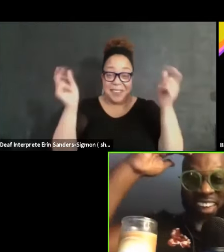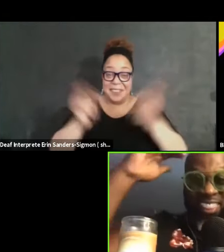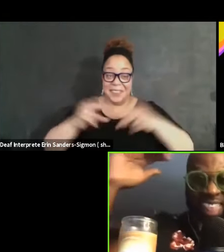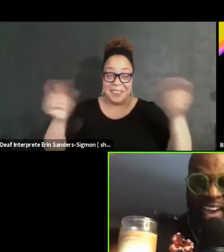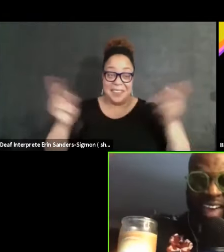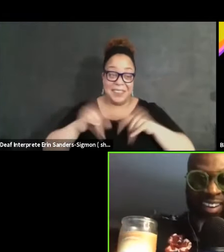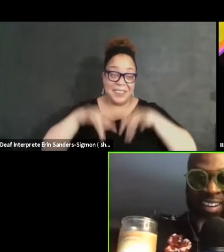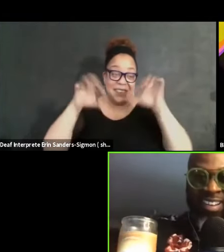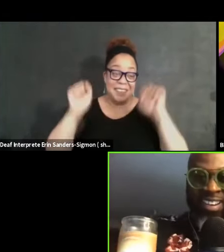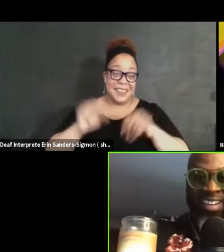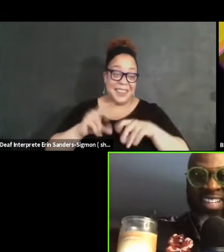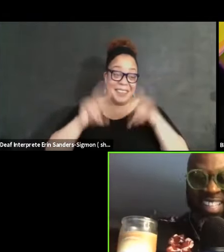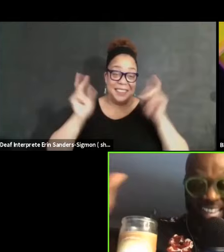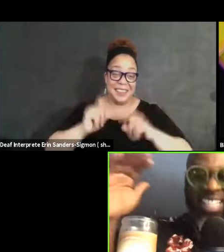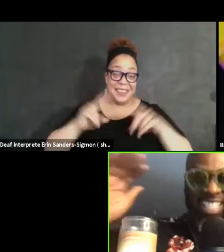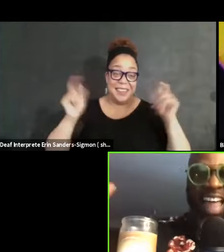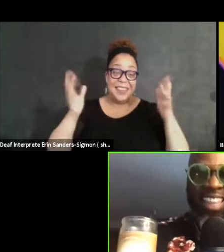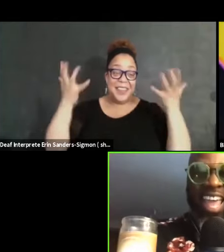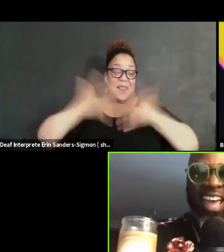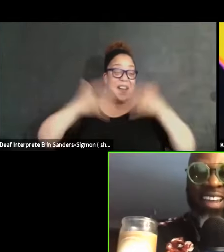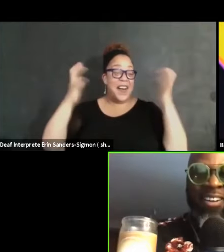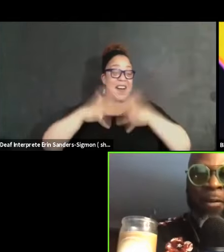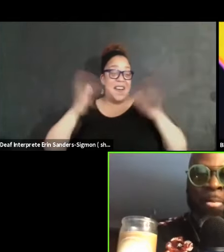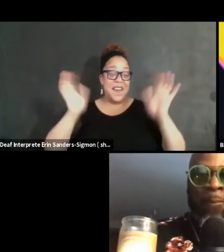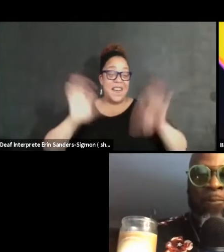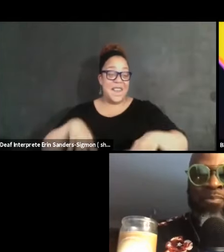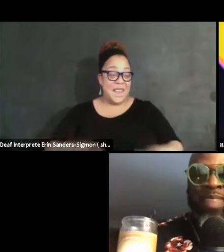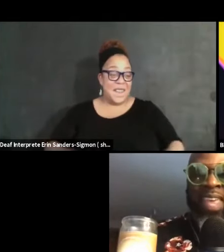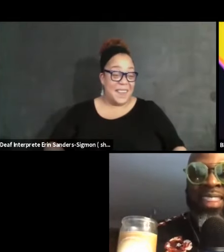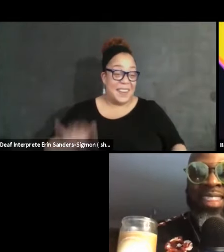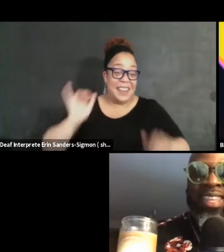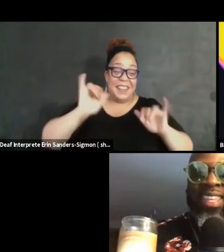It's like that. It's like that.